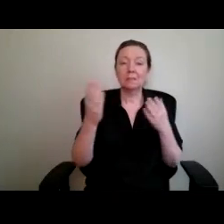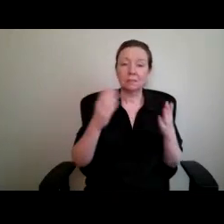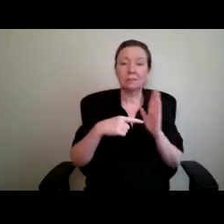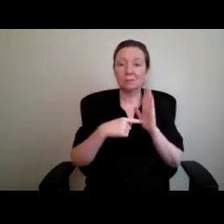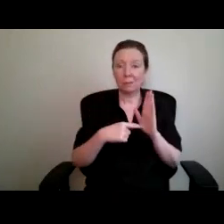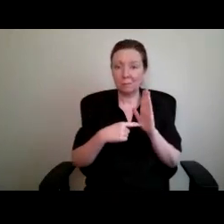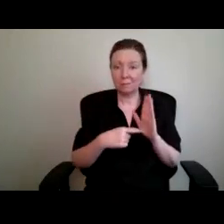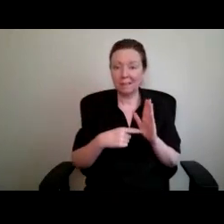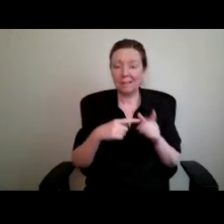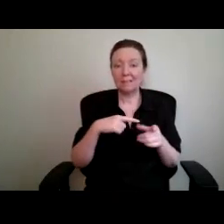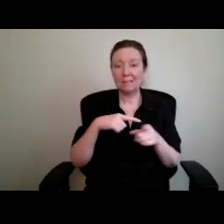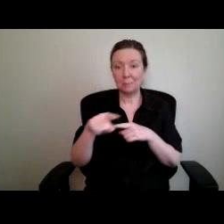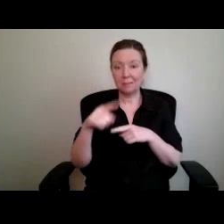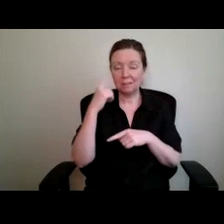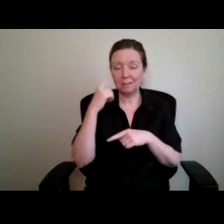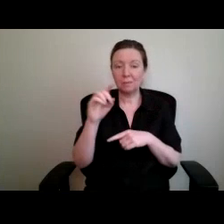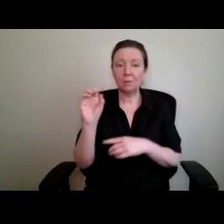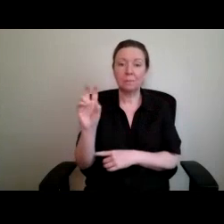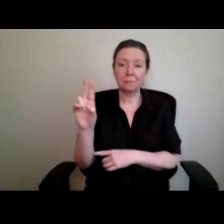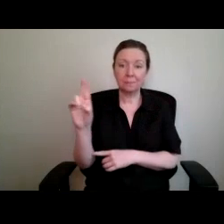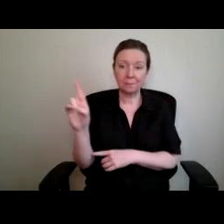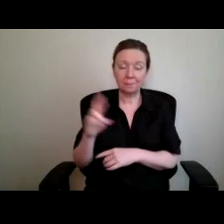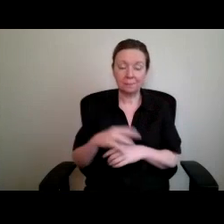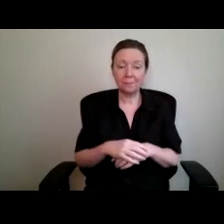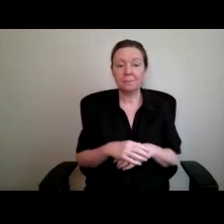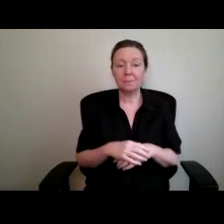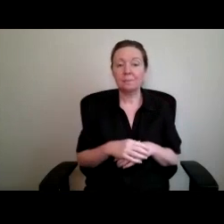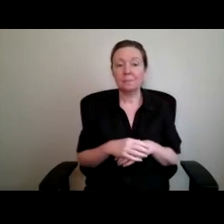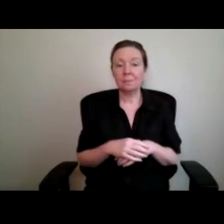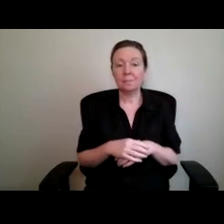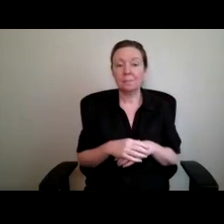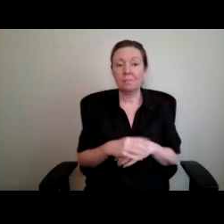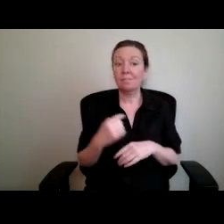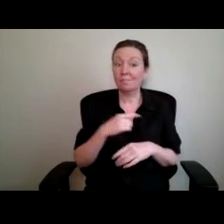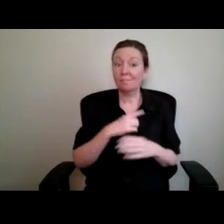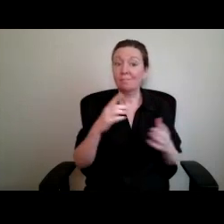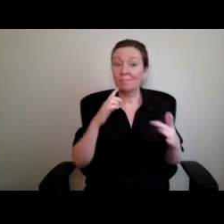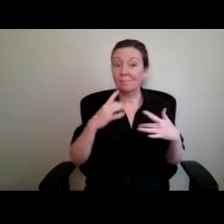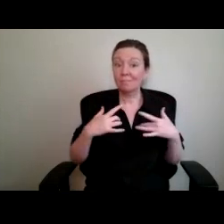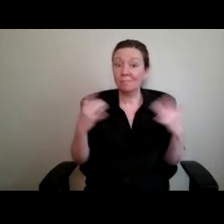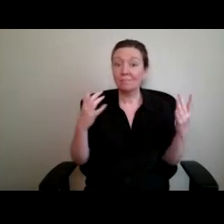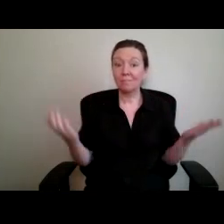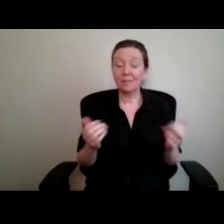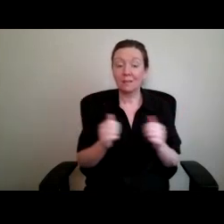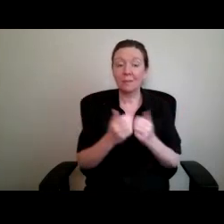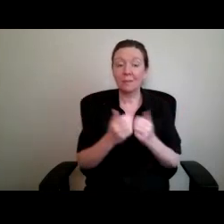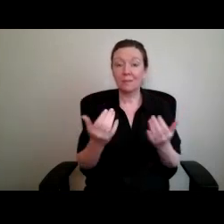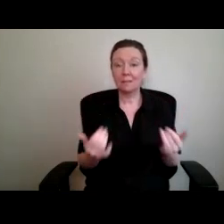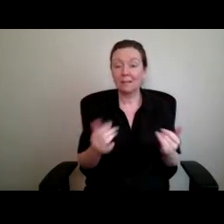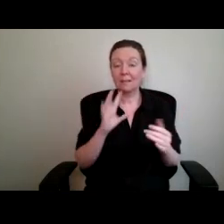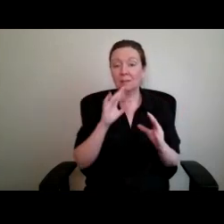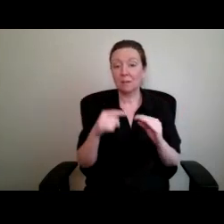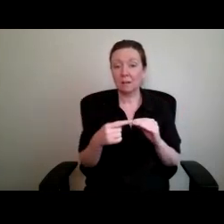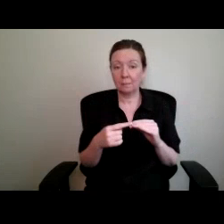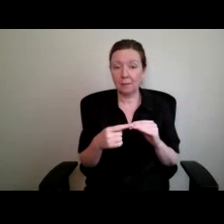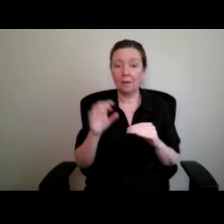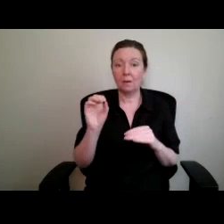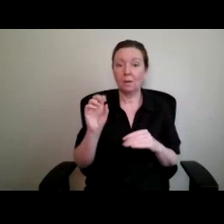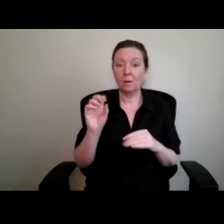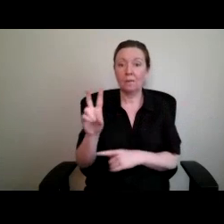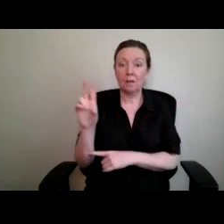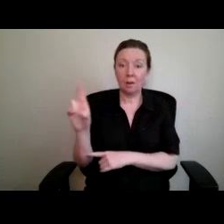Representative Specialist for the Office of Vocational Rehabilitation. And we are really excited to be here with you today to talk about OVR